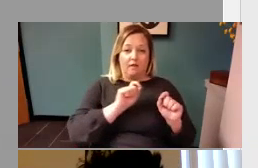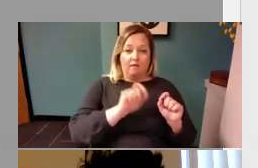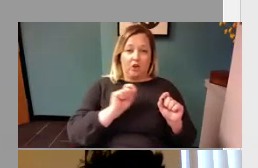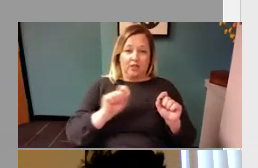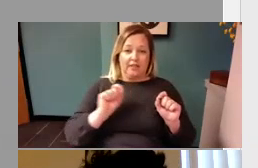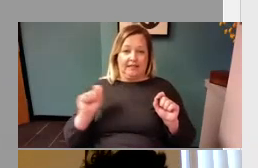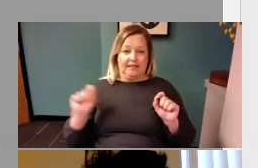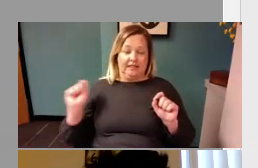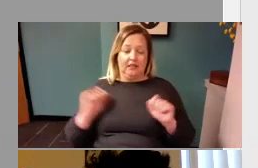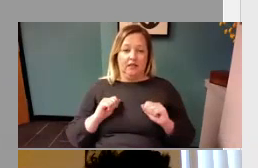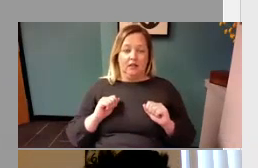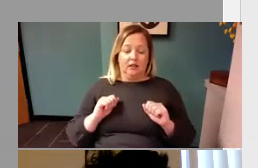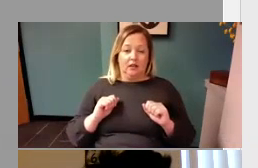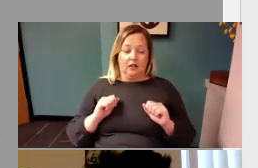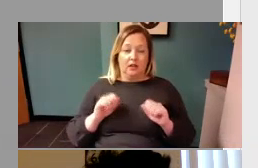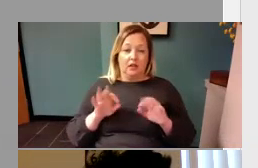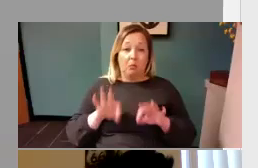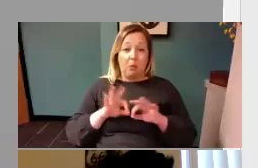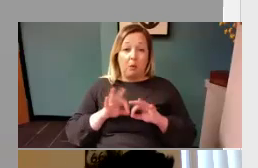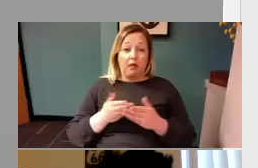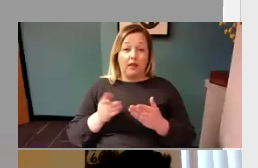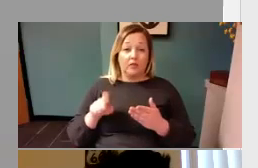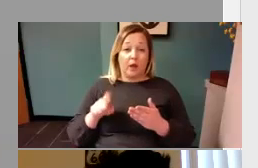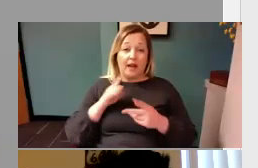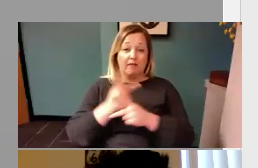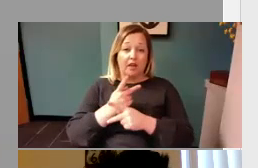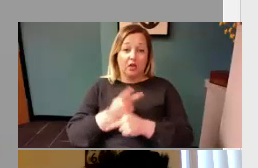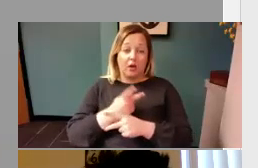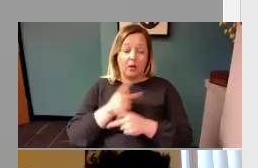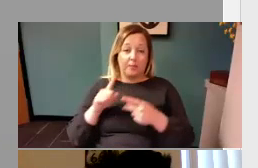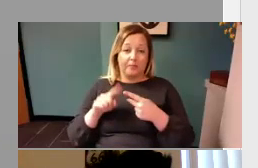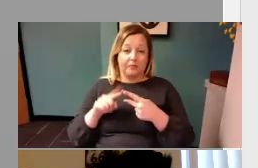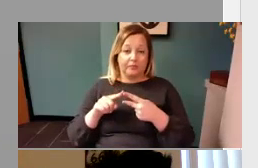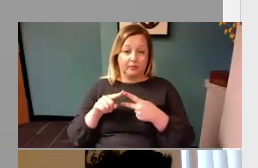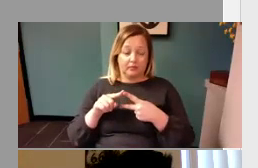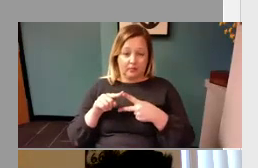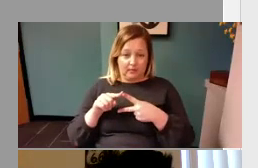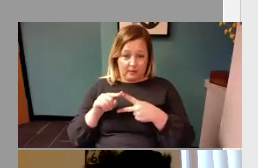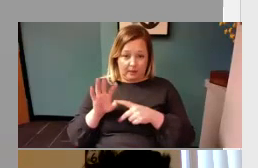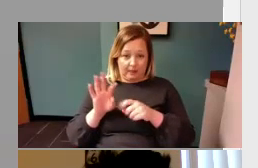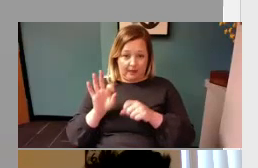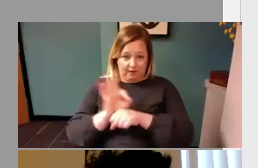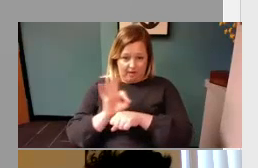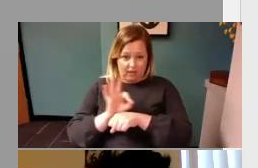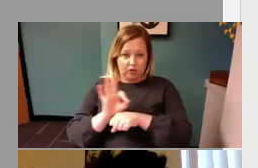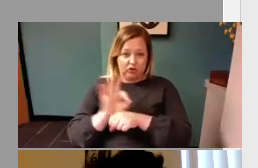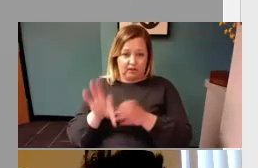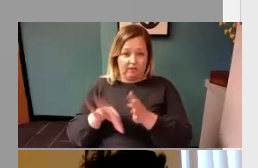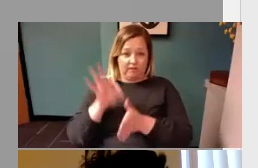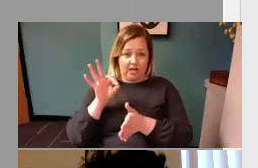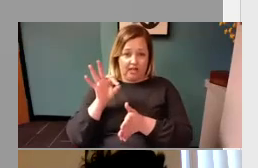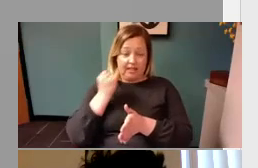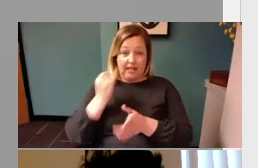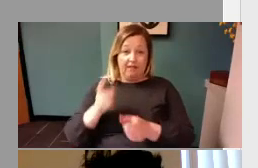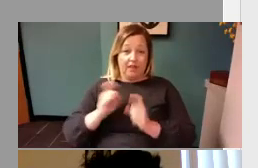that we needed to figure out was the function that was find that given a particular node, tell me what